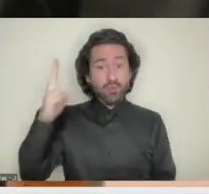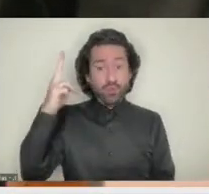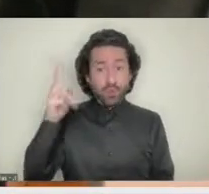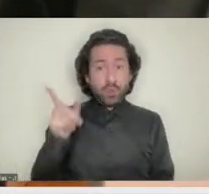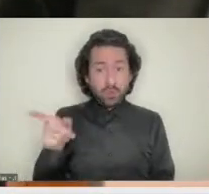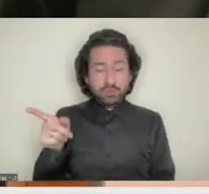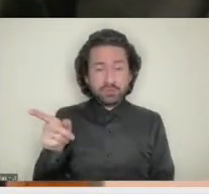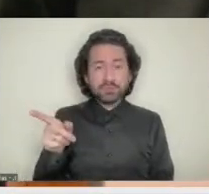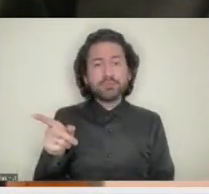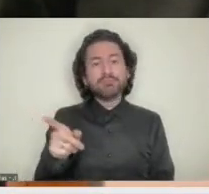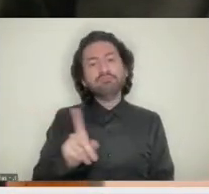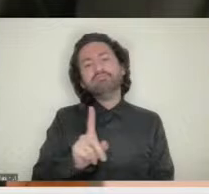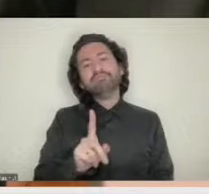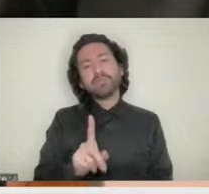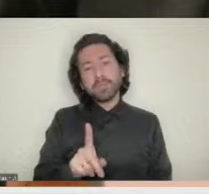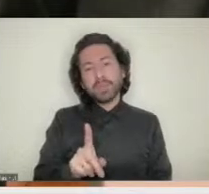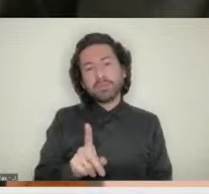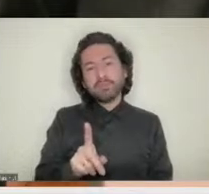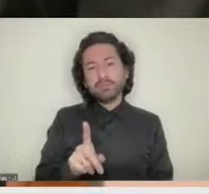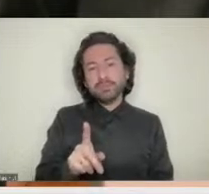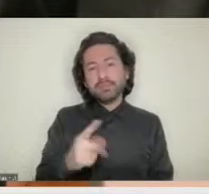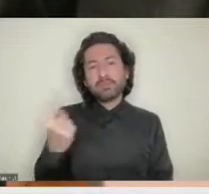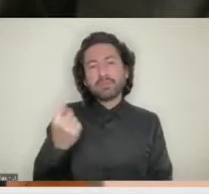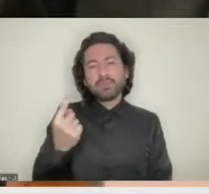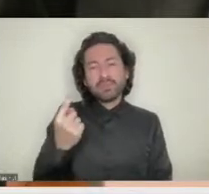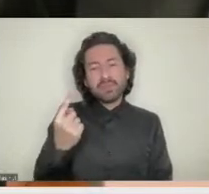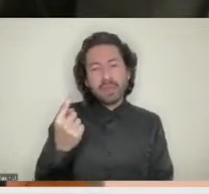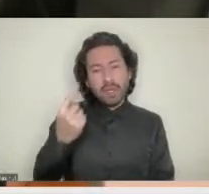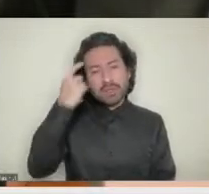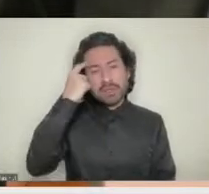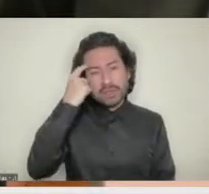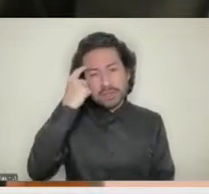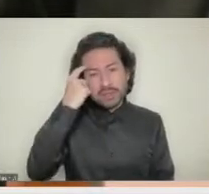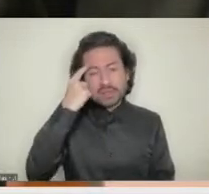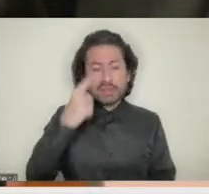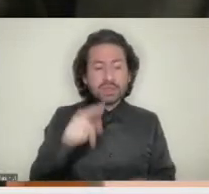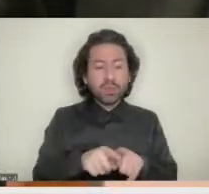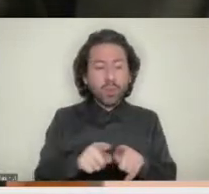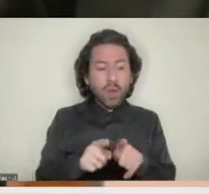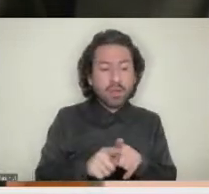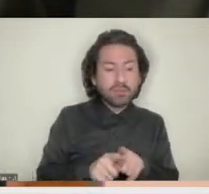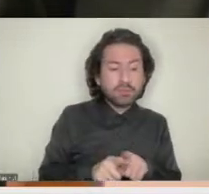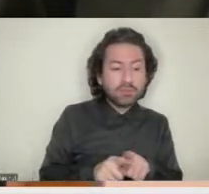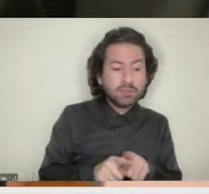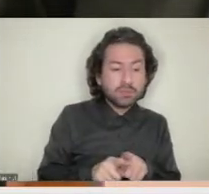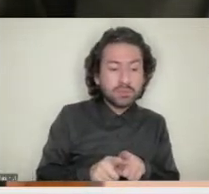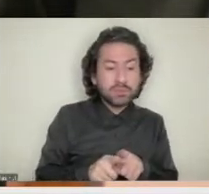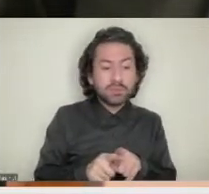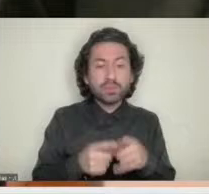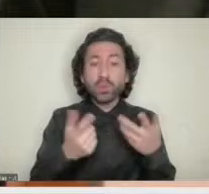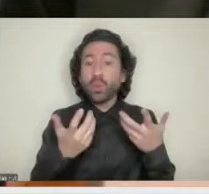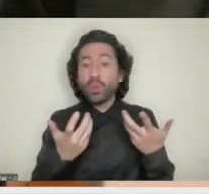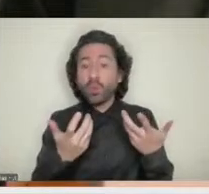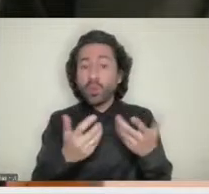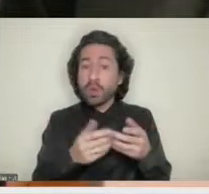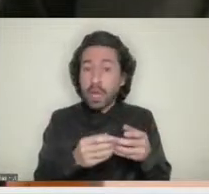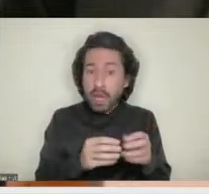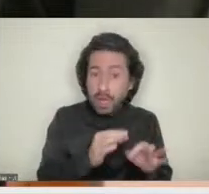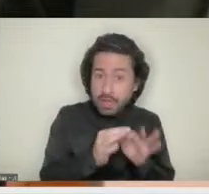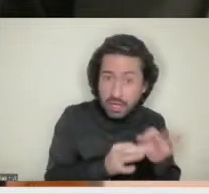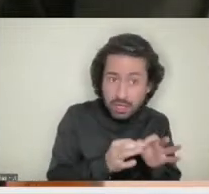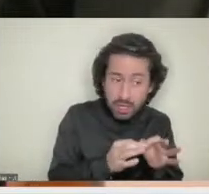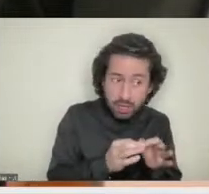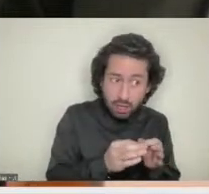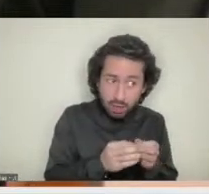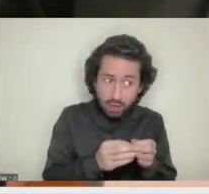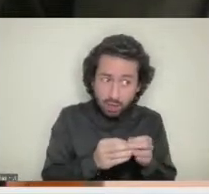Uruguay. But always we need to consider that hopefully this is a starting point strategy, and that